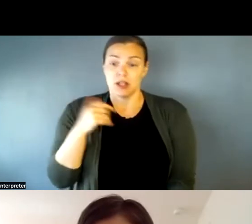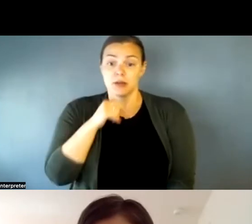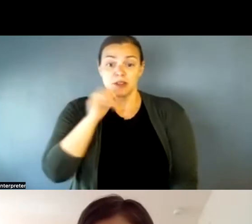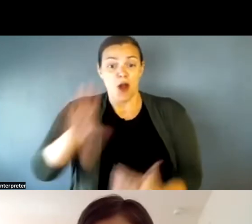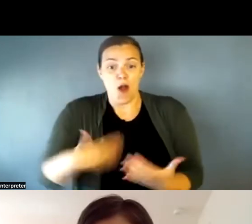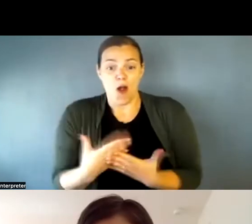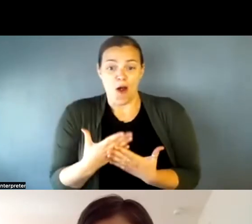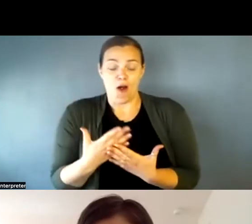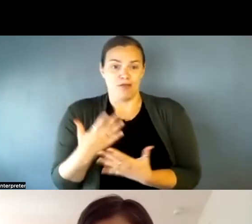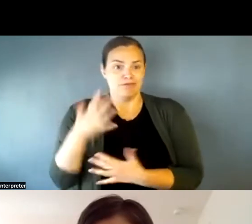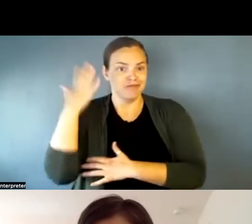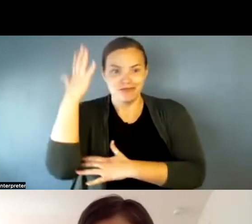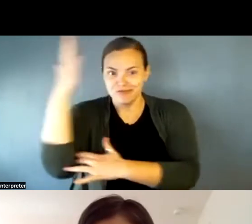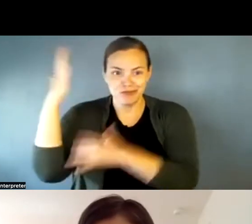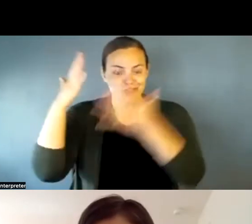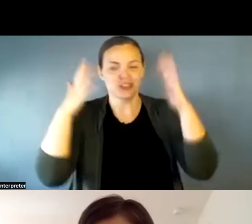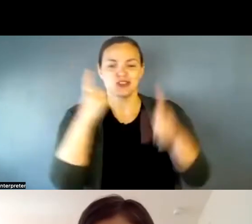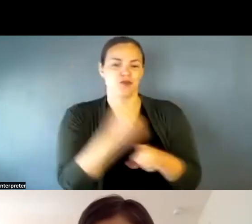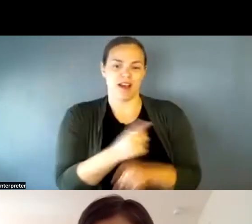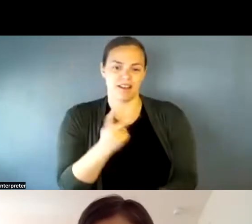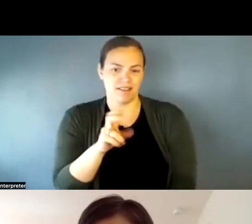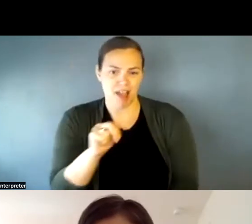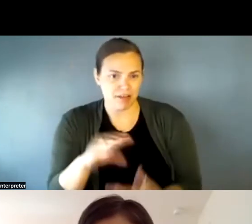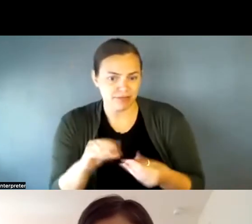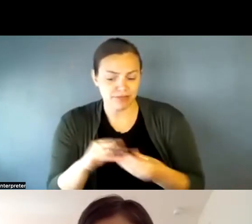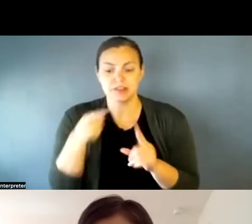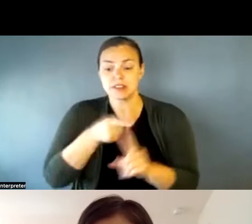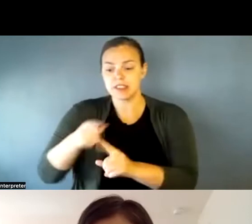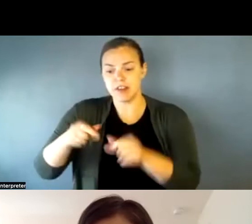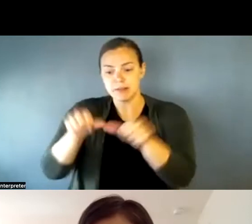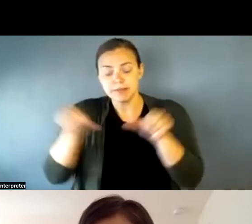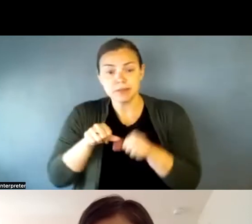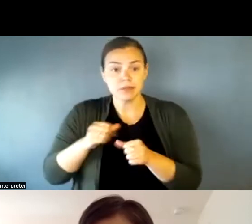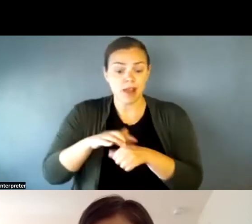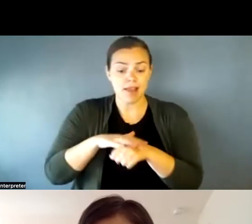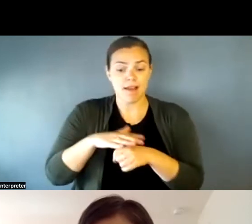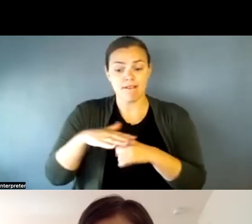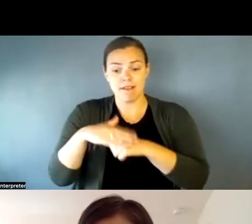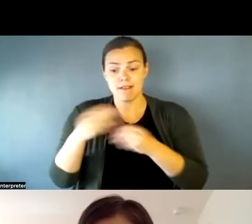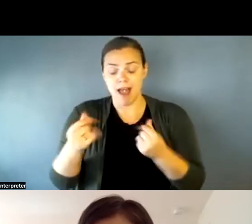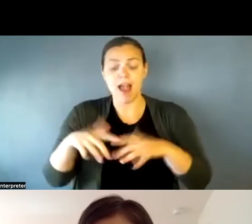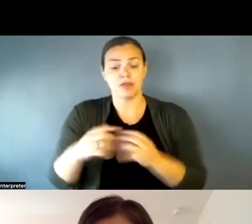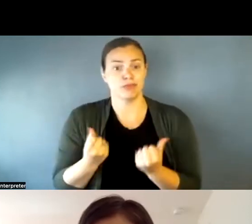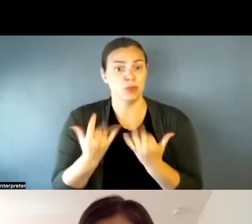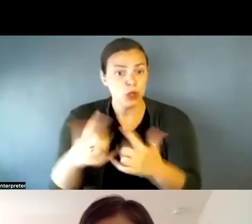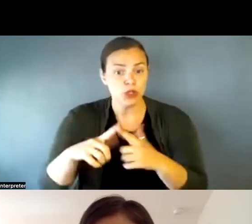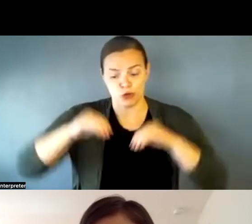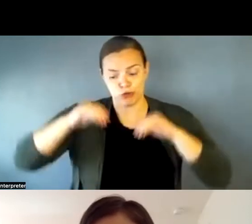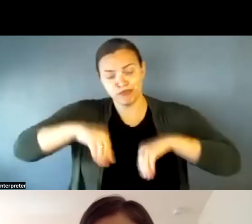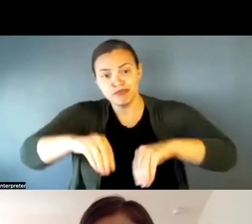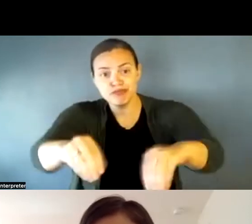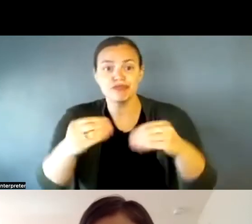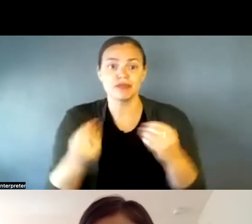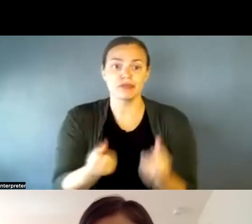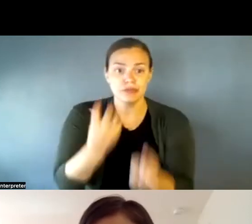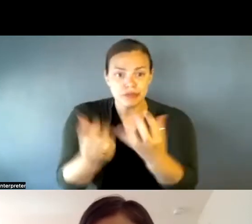Ken said, there was land that was burned for fields and was a landscape maintained by the people